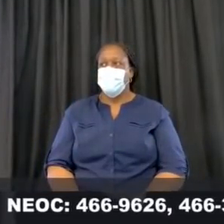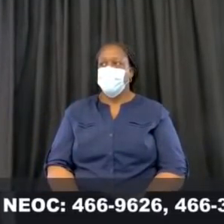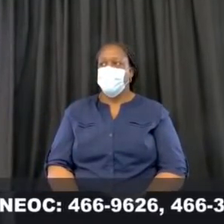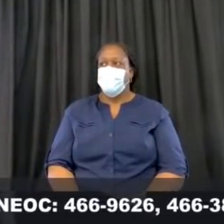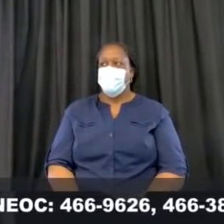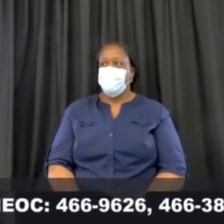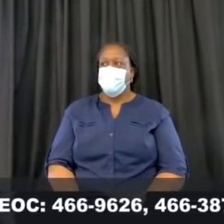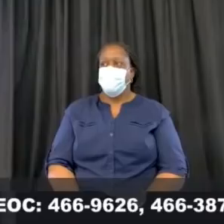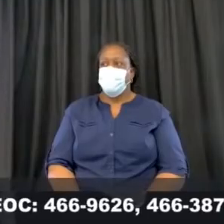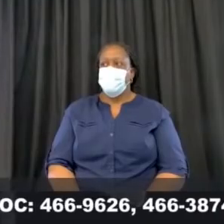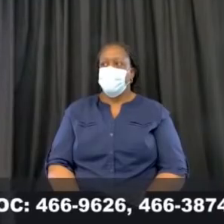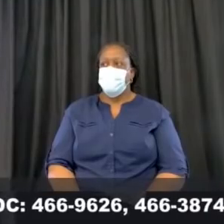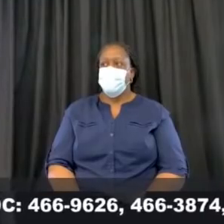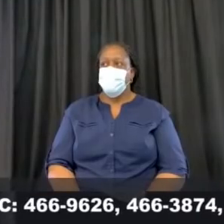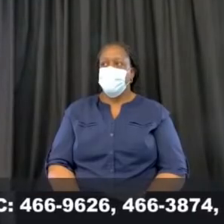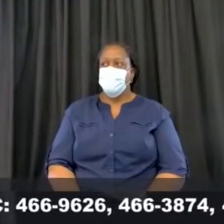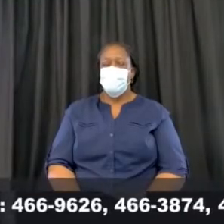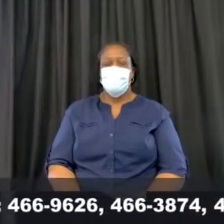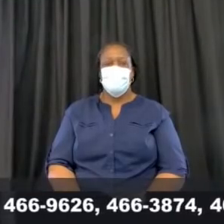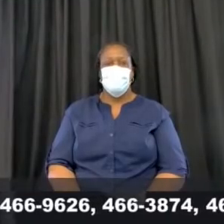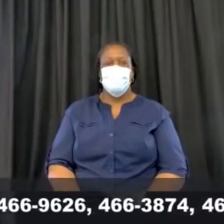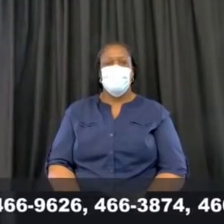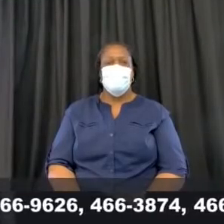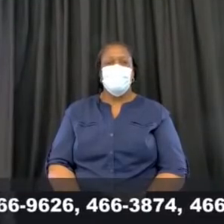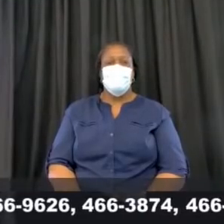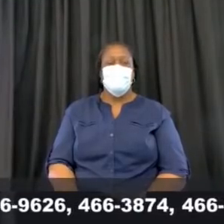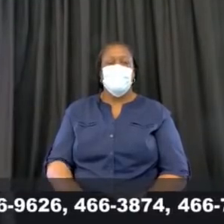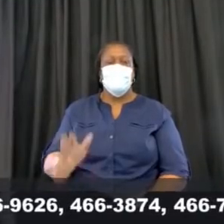Cuban nurses still in the Federation?